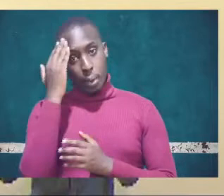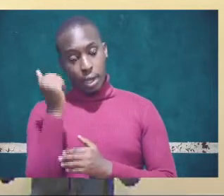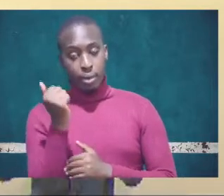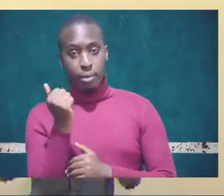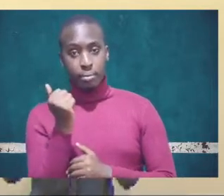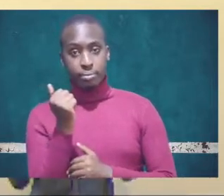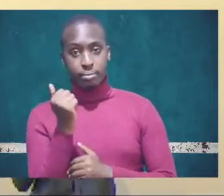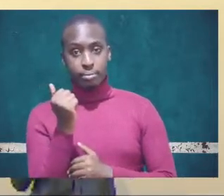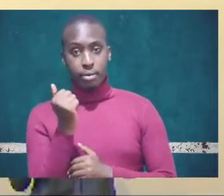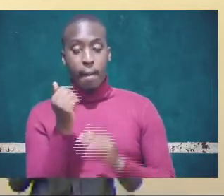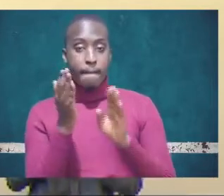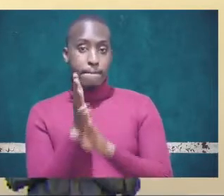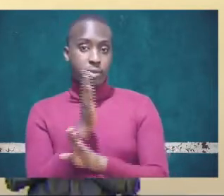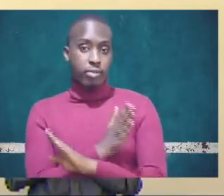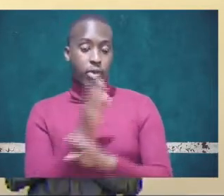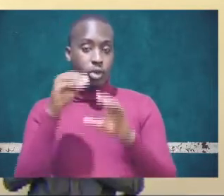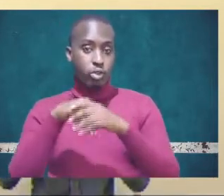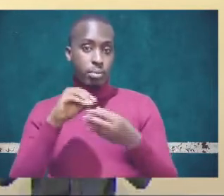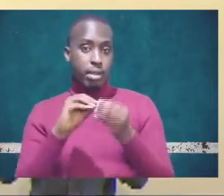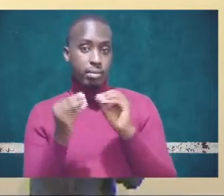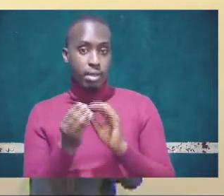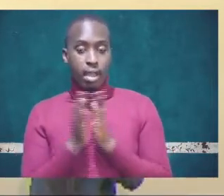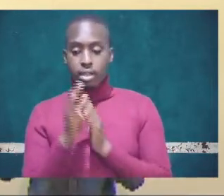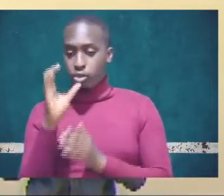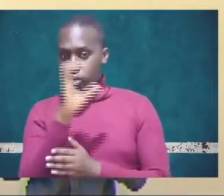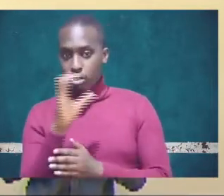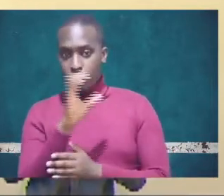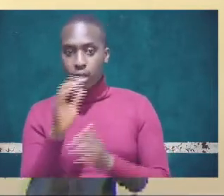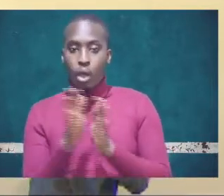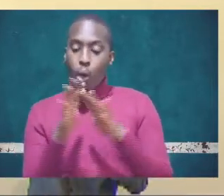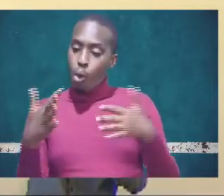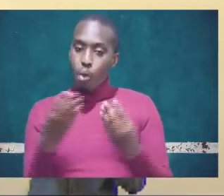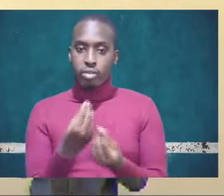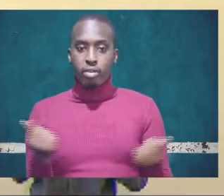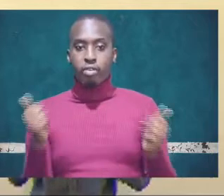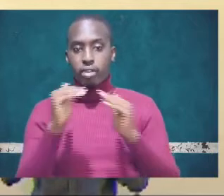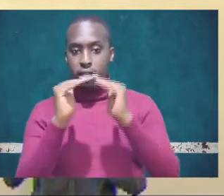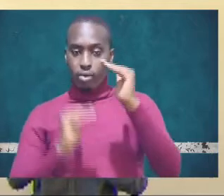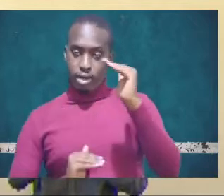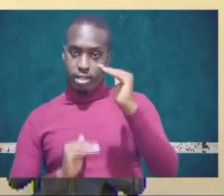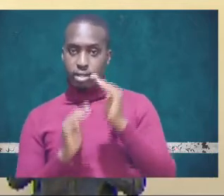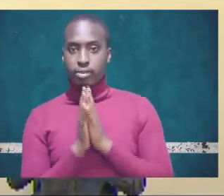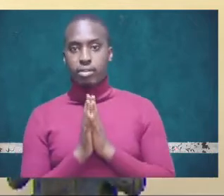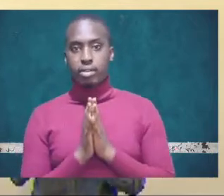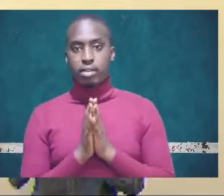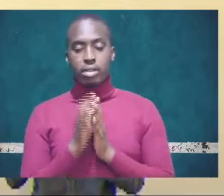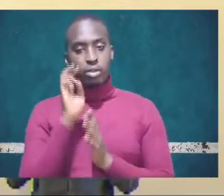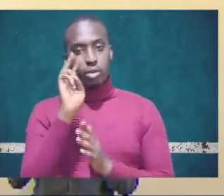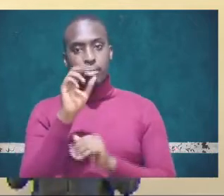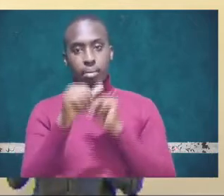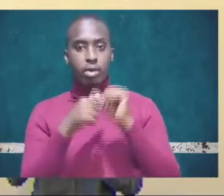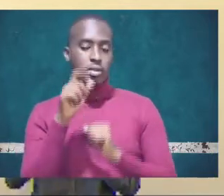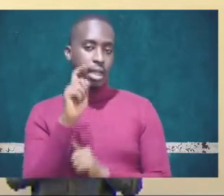Because before we go into mathematics and we calculate or we solve the inequalities of regarding